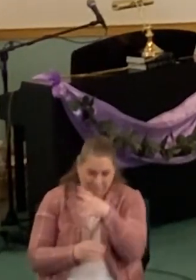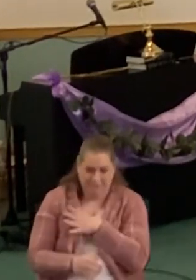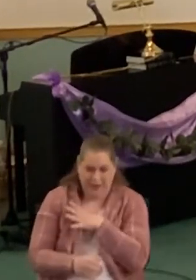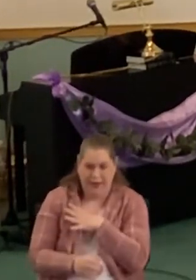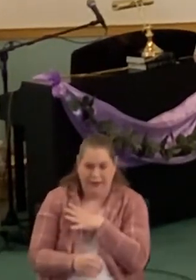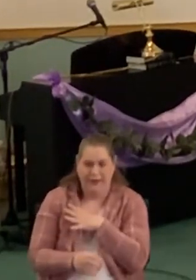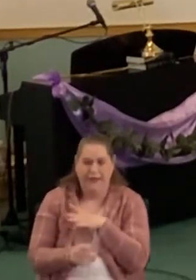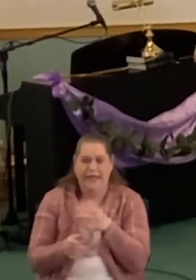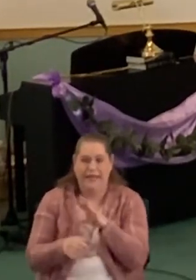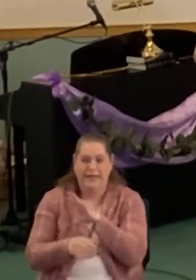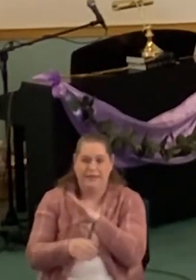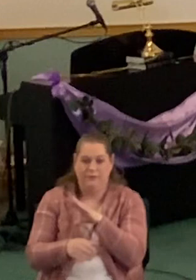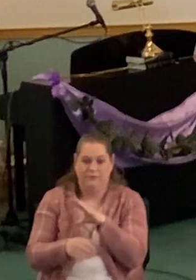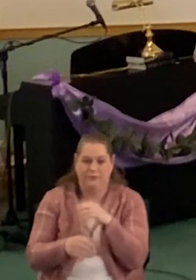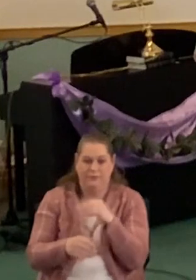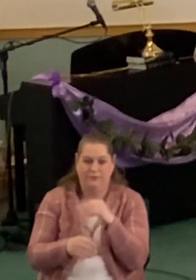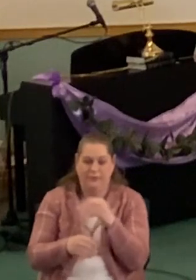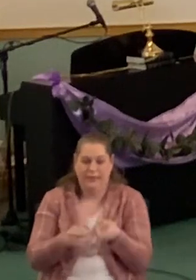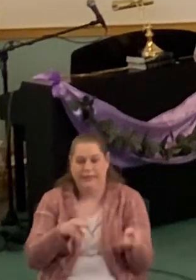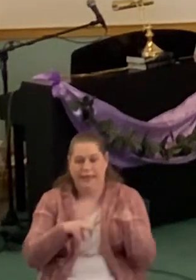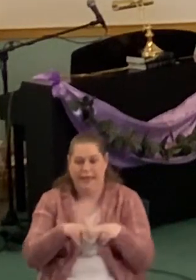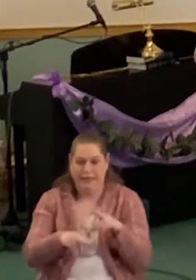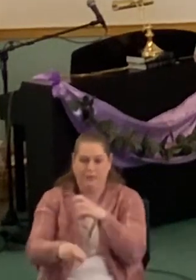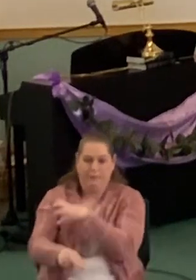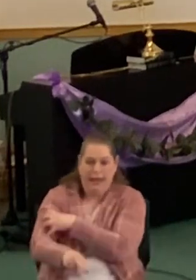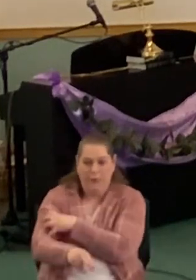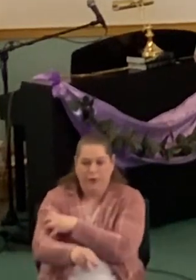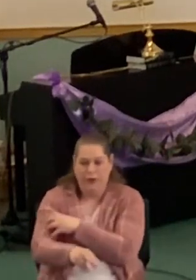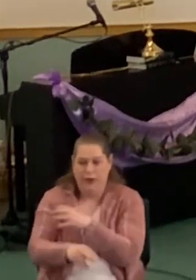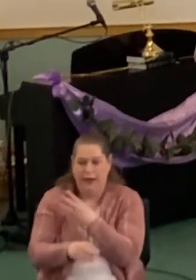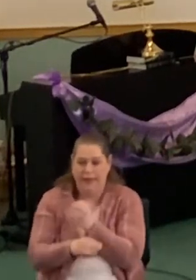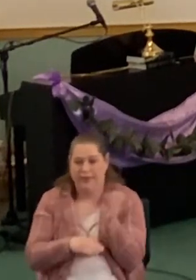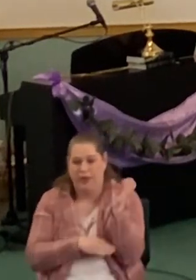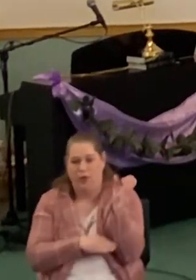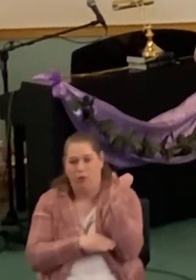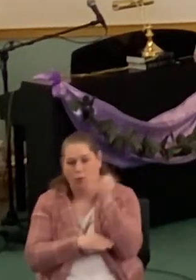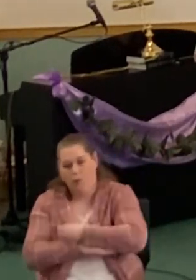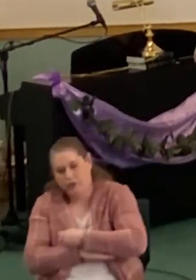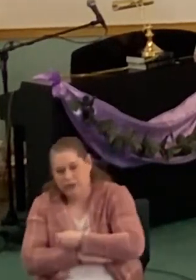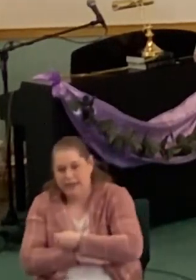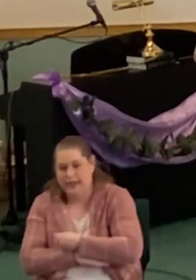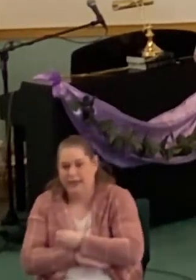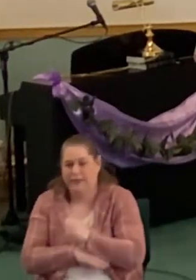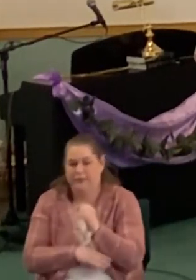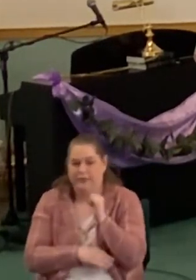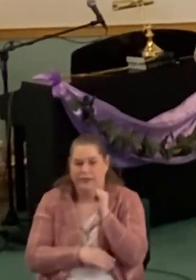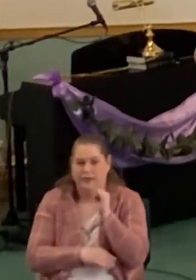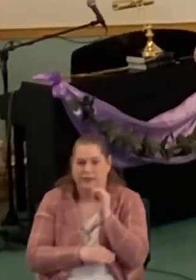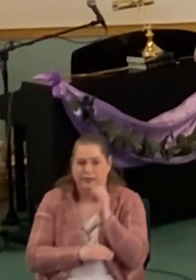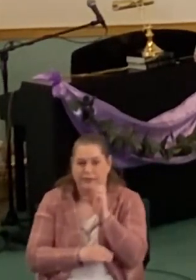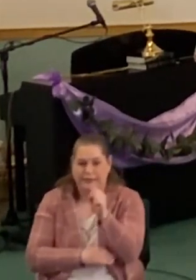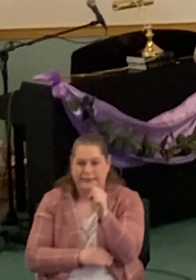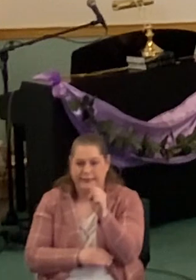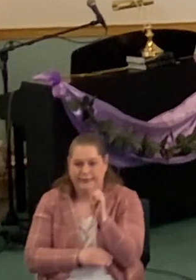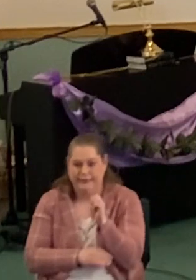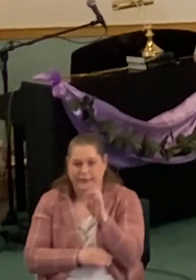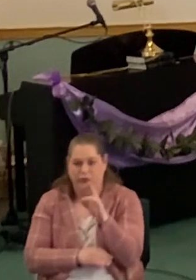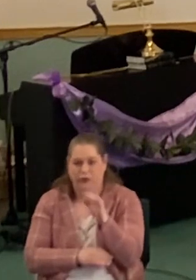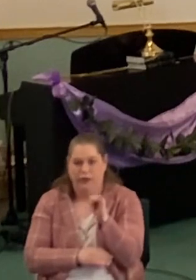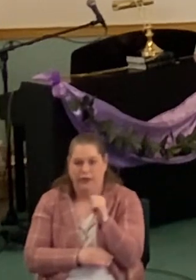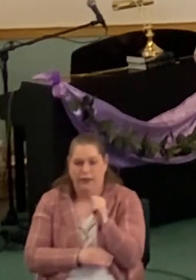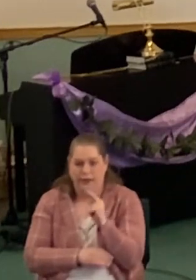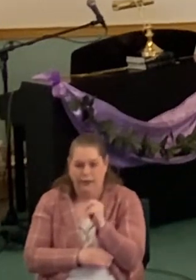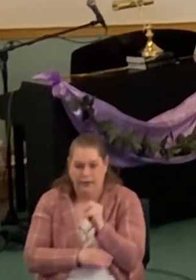small little tribe of people overtake the Assyrian Empire, and they become the Babylonian Empire